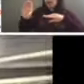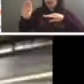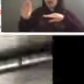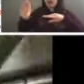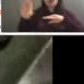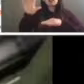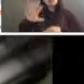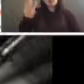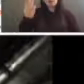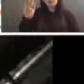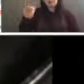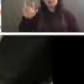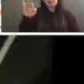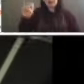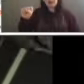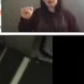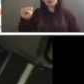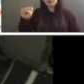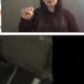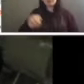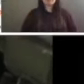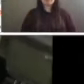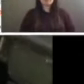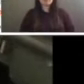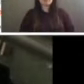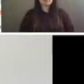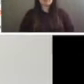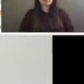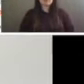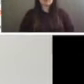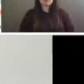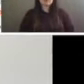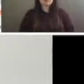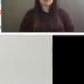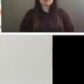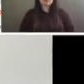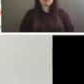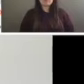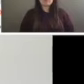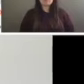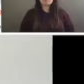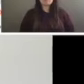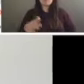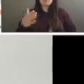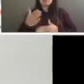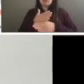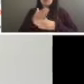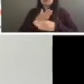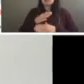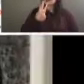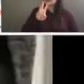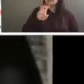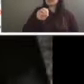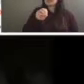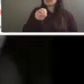Port of Seattle's Arlen Fagerstrom explains. We're probably running about 60,000 65,000 bags a day during the holidays.